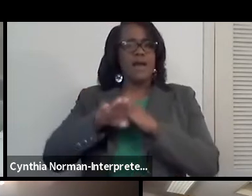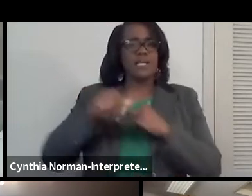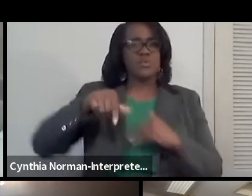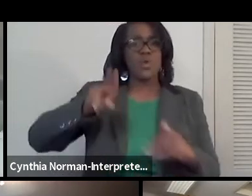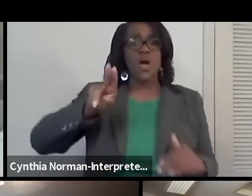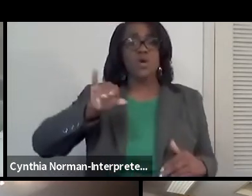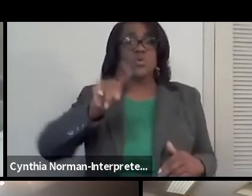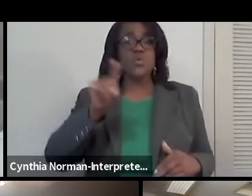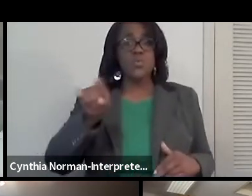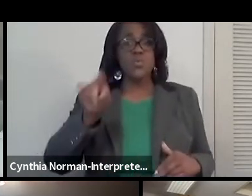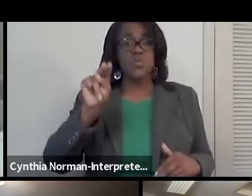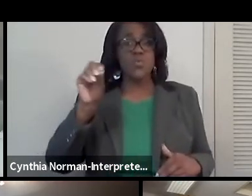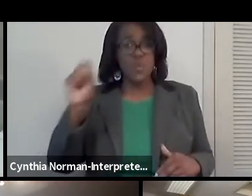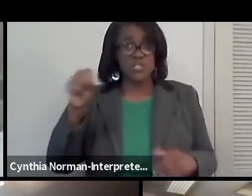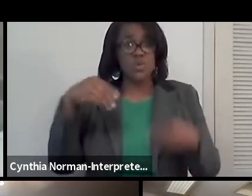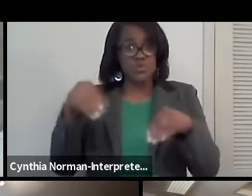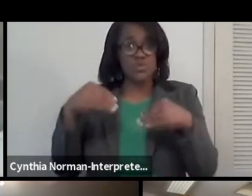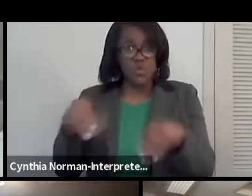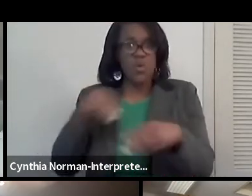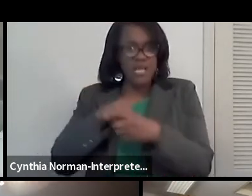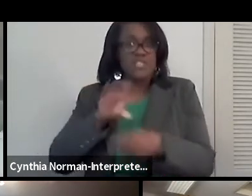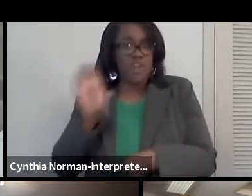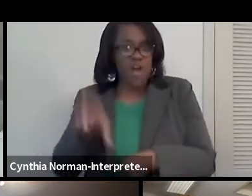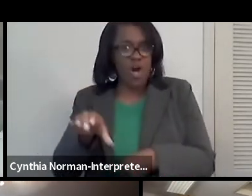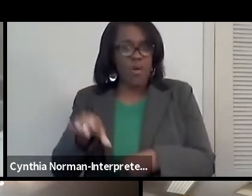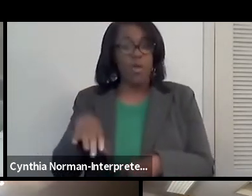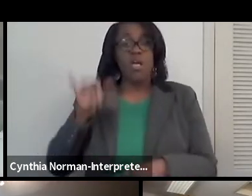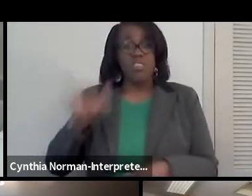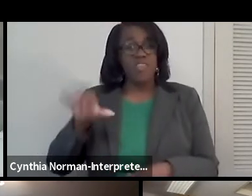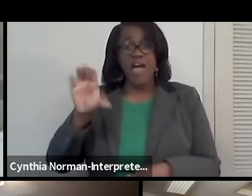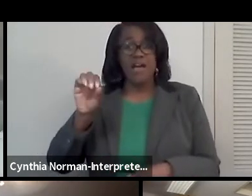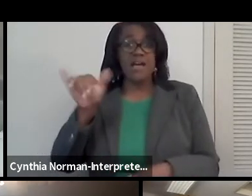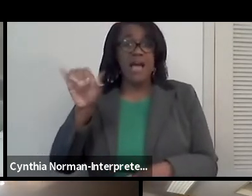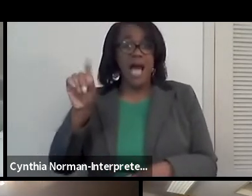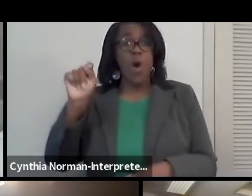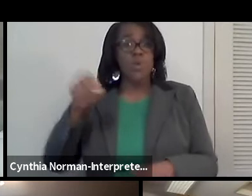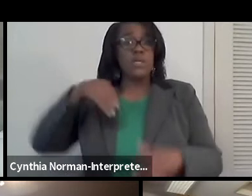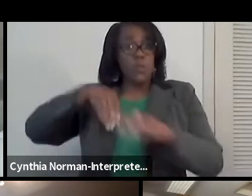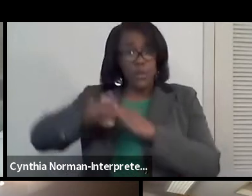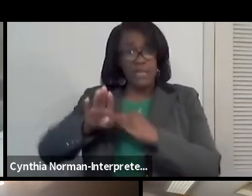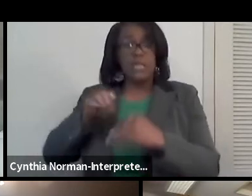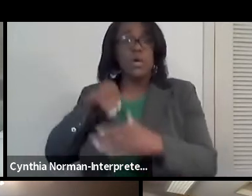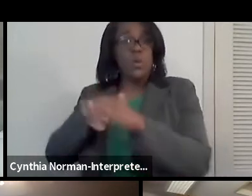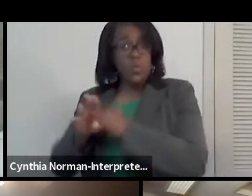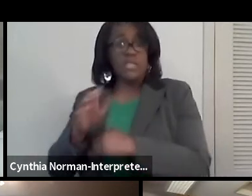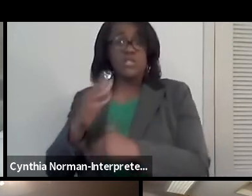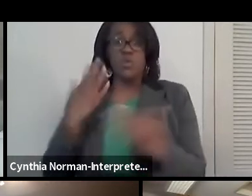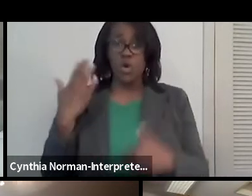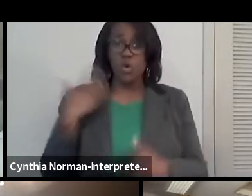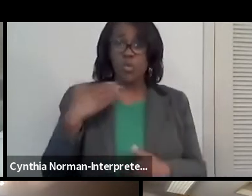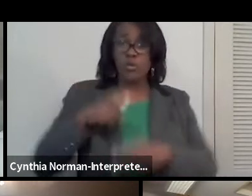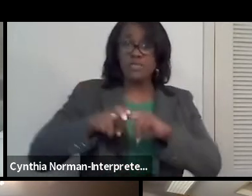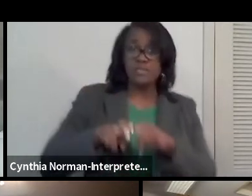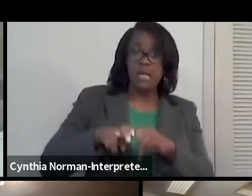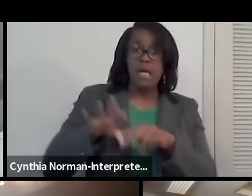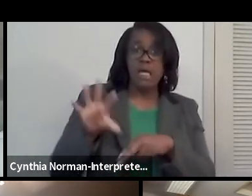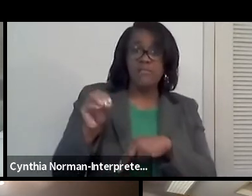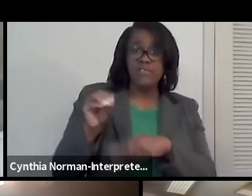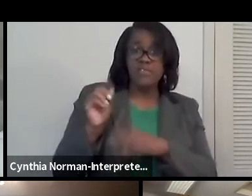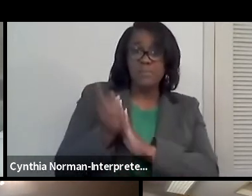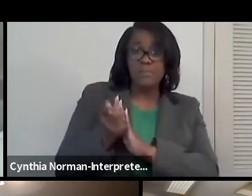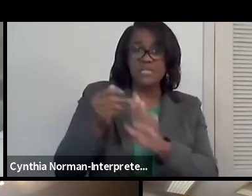Chicago. And as the coyote walked into the Quiznos, it walked into the cooler and sat there for a good 50 minutes before